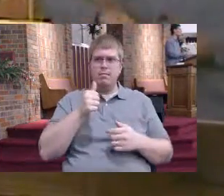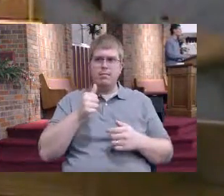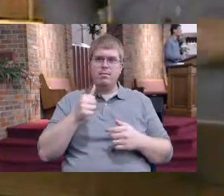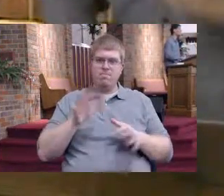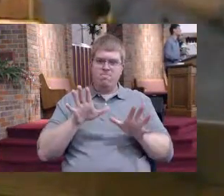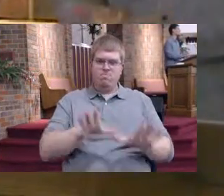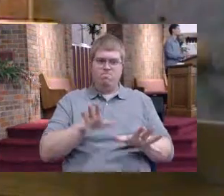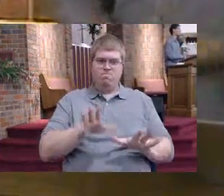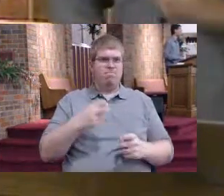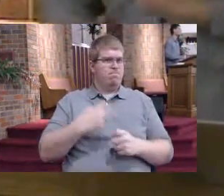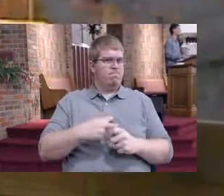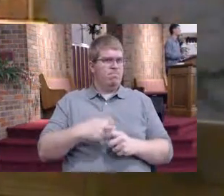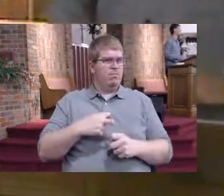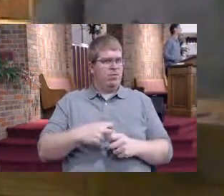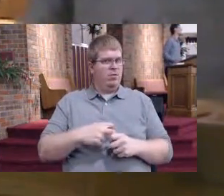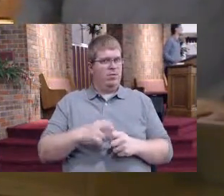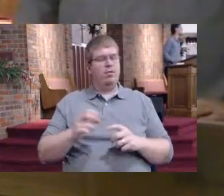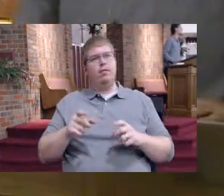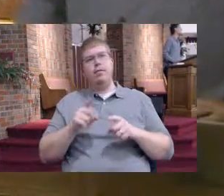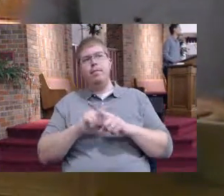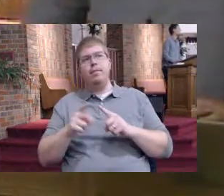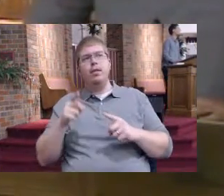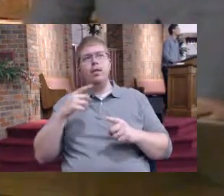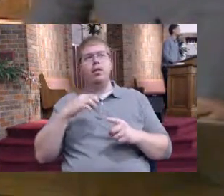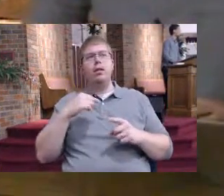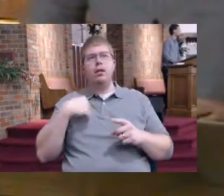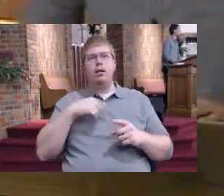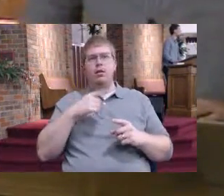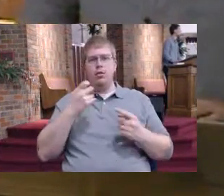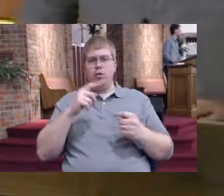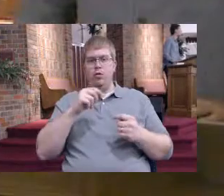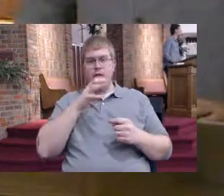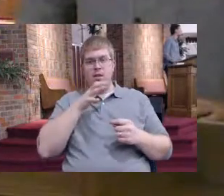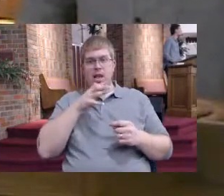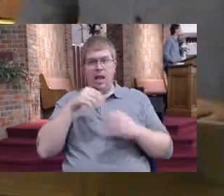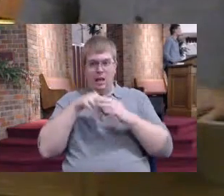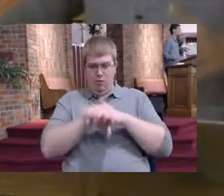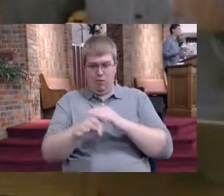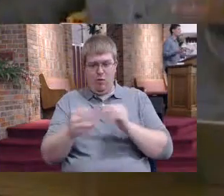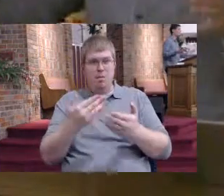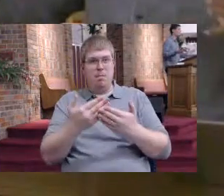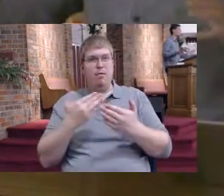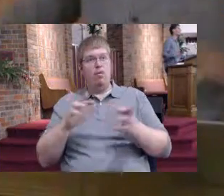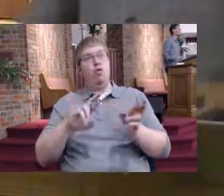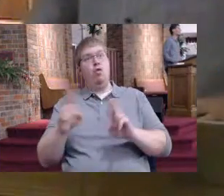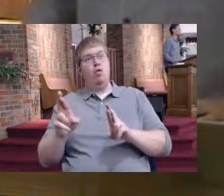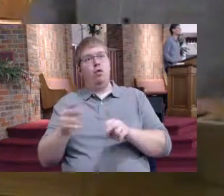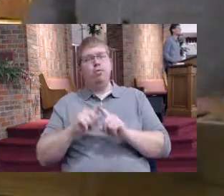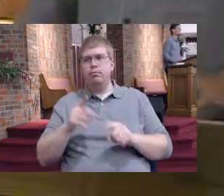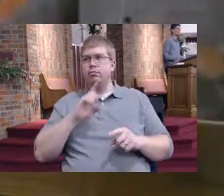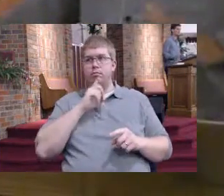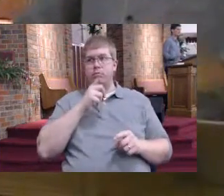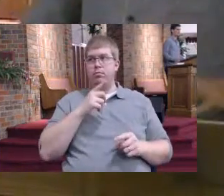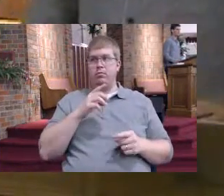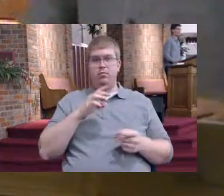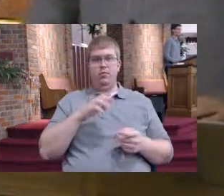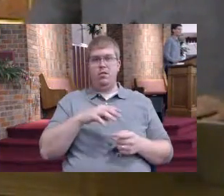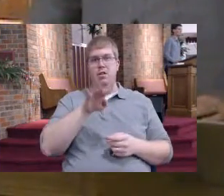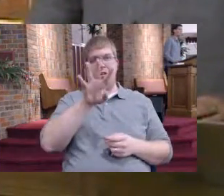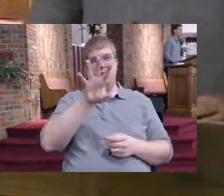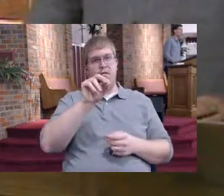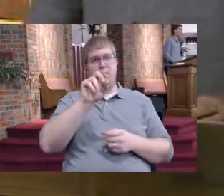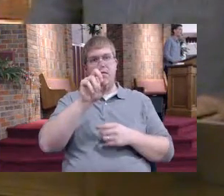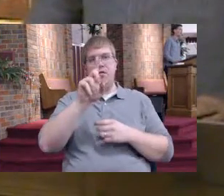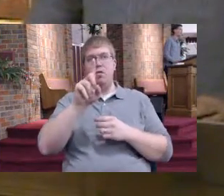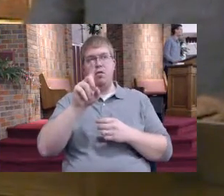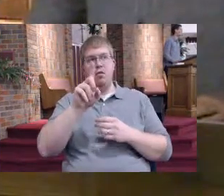get into the villages and start doing things before we were ready. So we were really able to just spend 40 hours a week just with